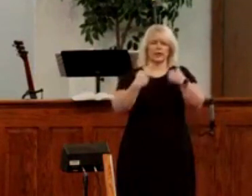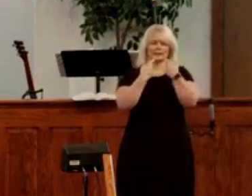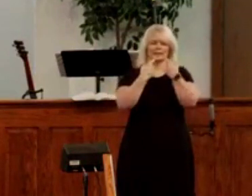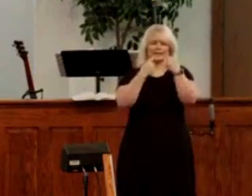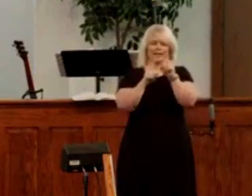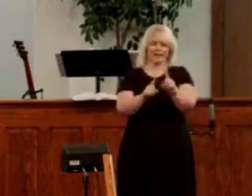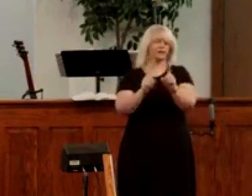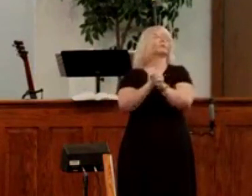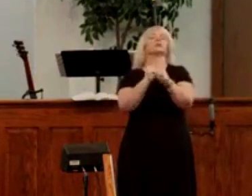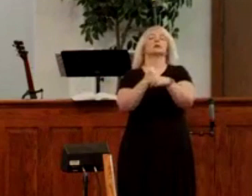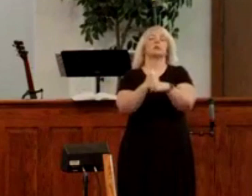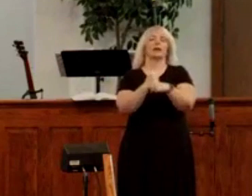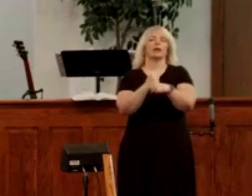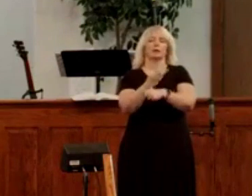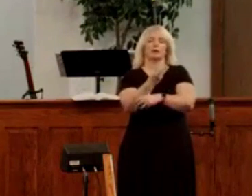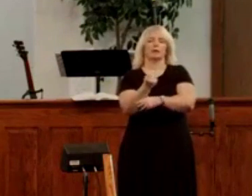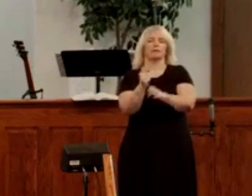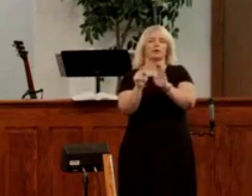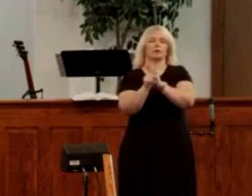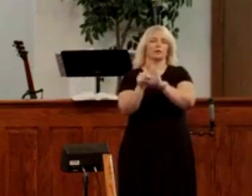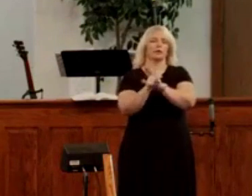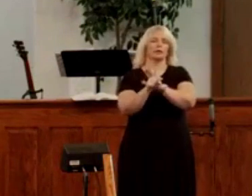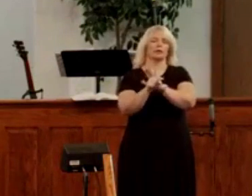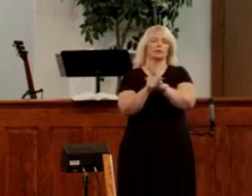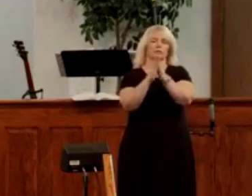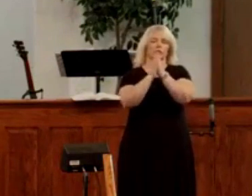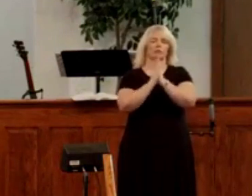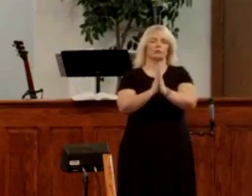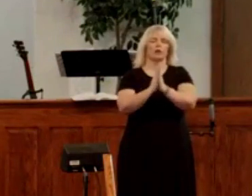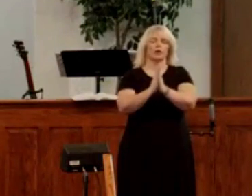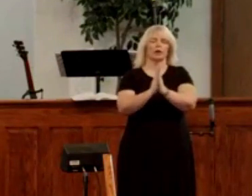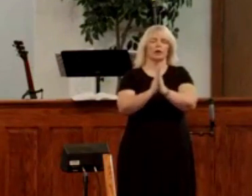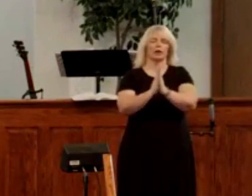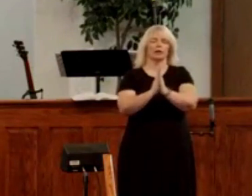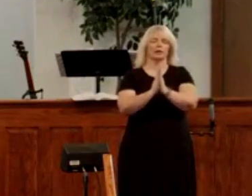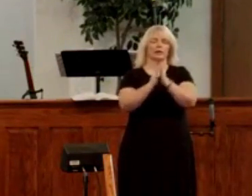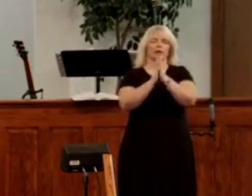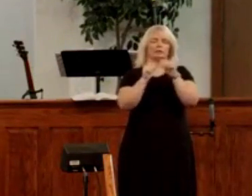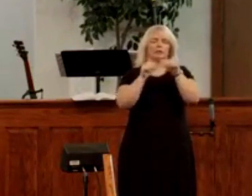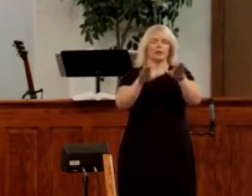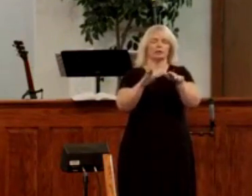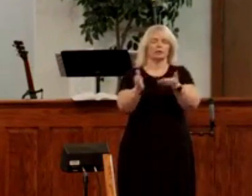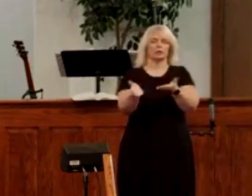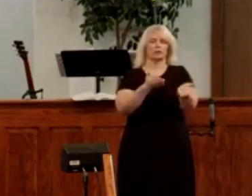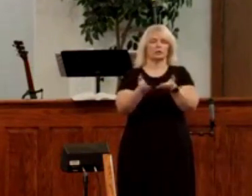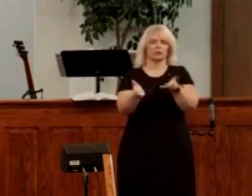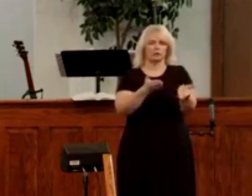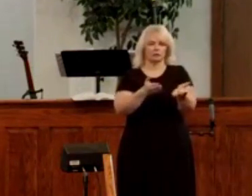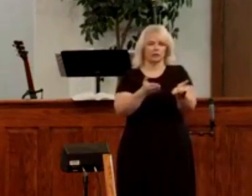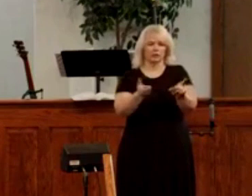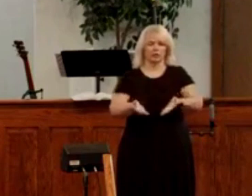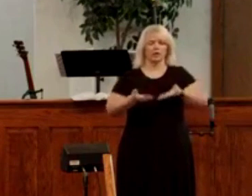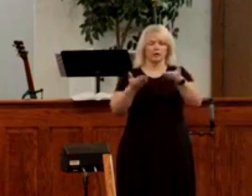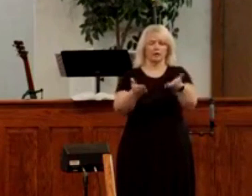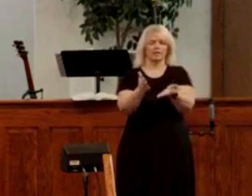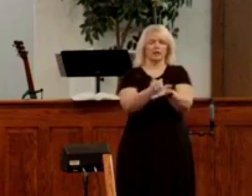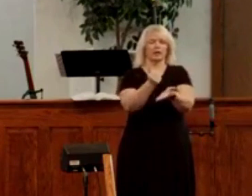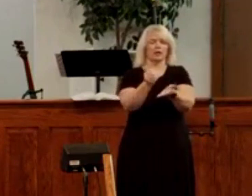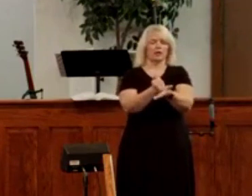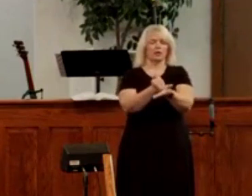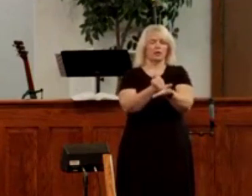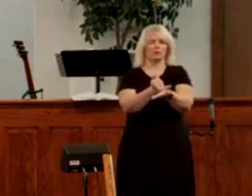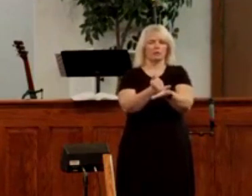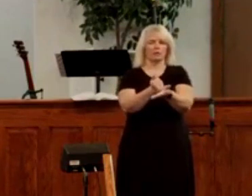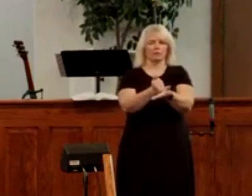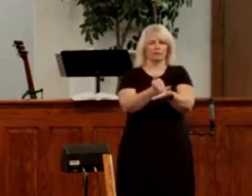announcement to make, but in just a few minutes, we're going to be praying and asking the Lord's blessing on our service and on our giving and our offering. And